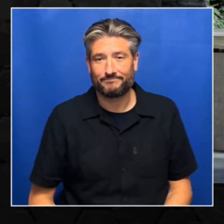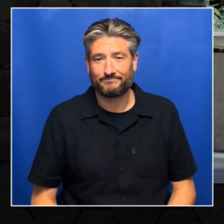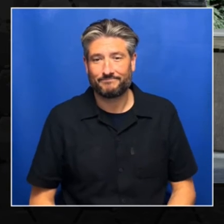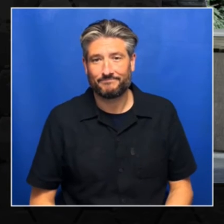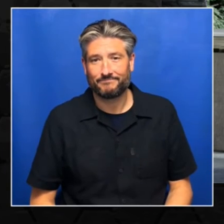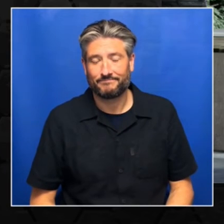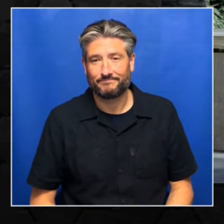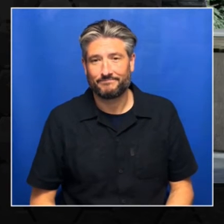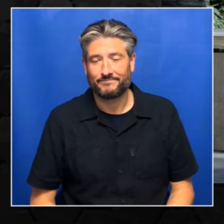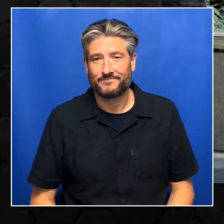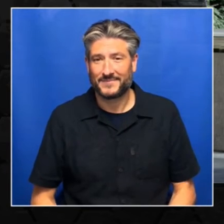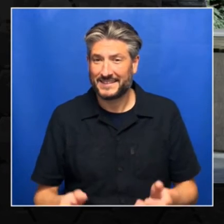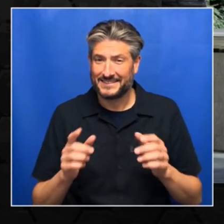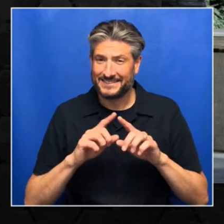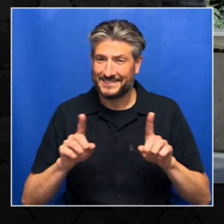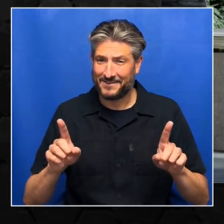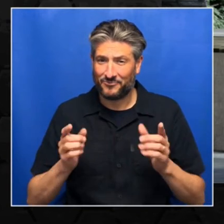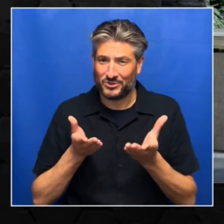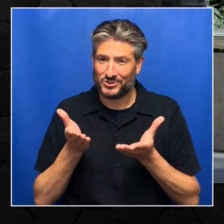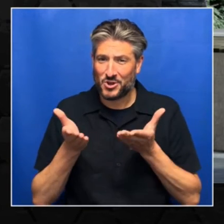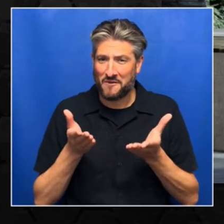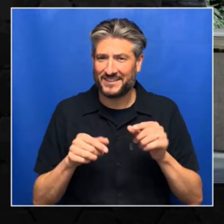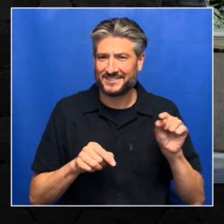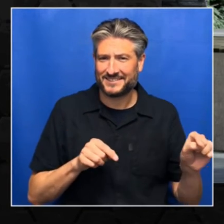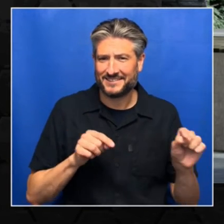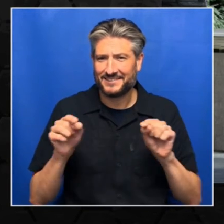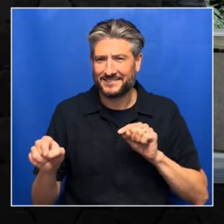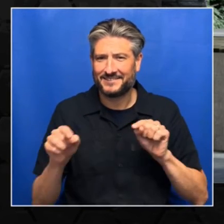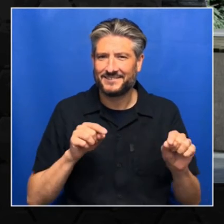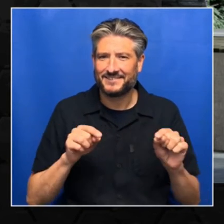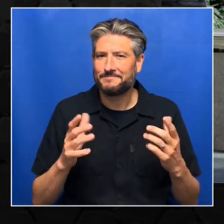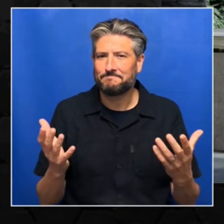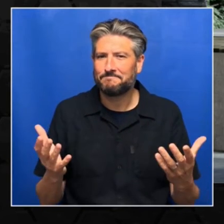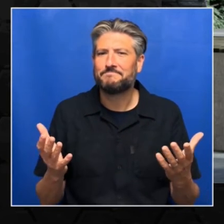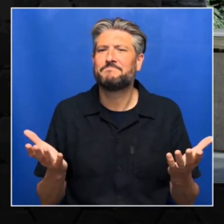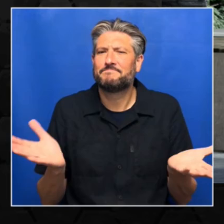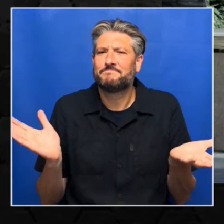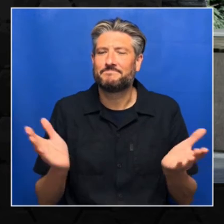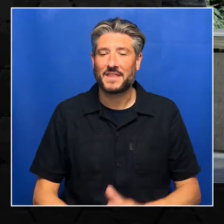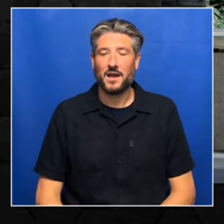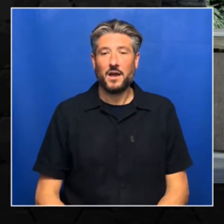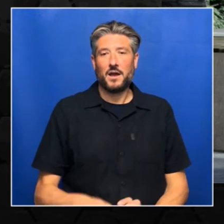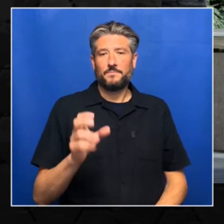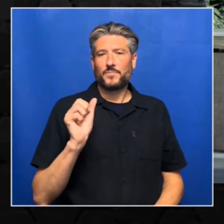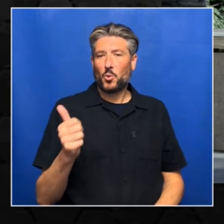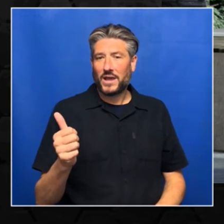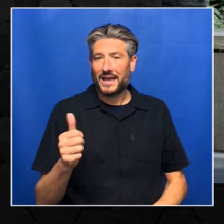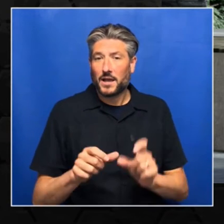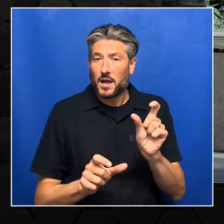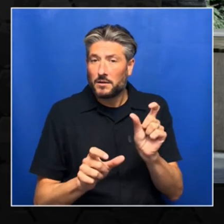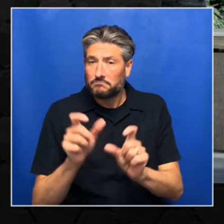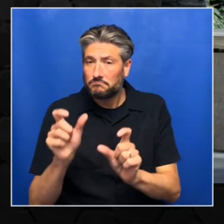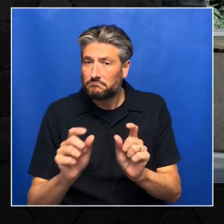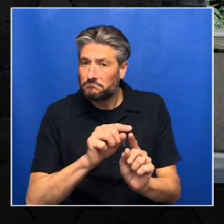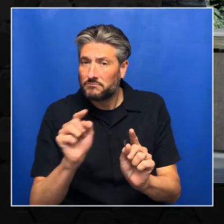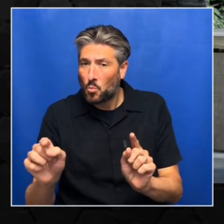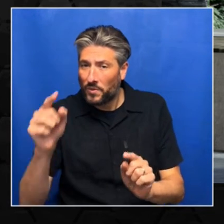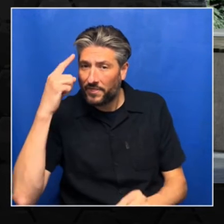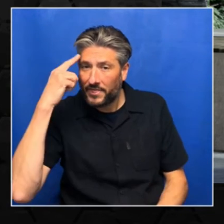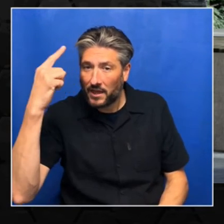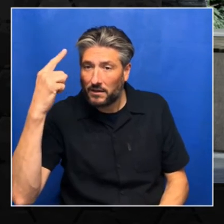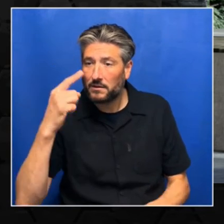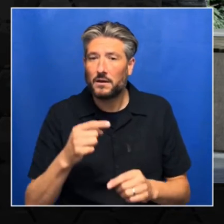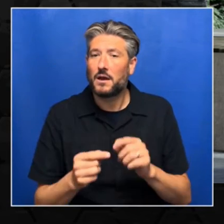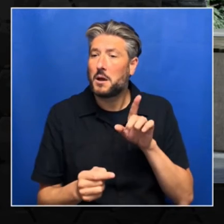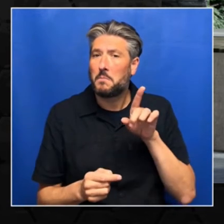I wonder. Yeah, I think let's go and hear what other participants think. Like, what do you think, Anam? Web development or